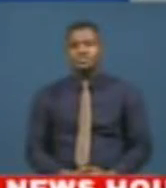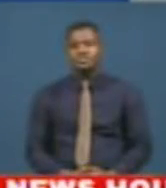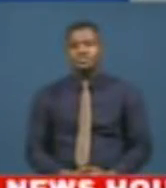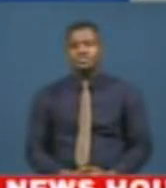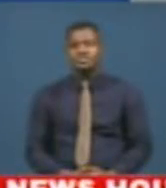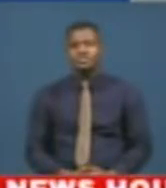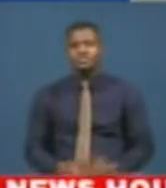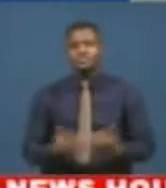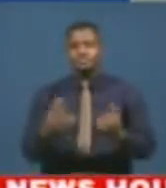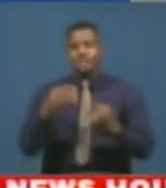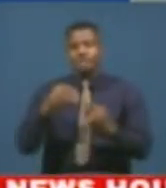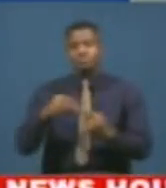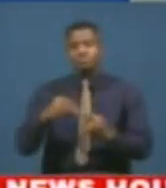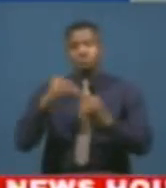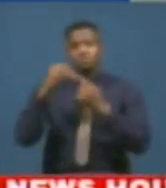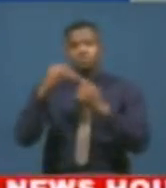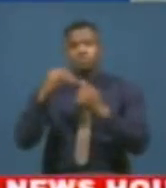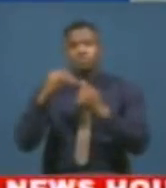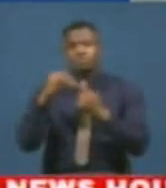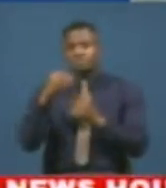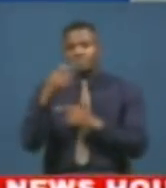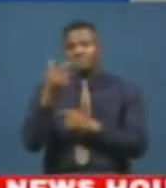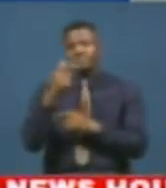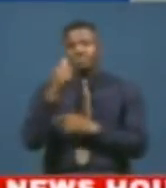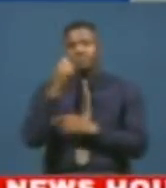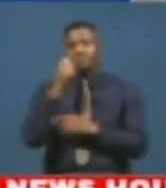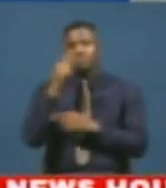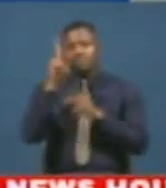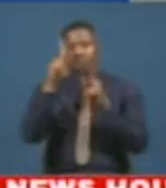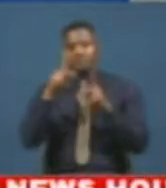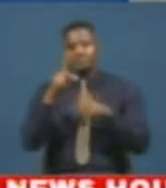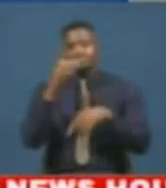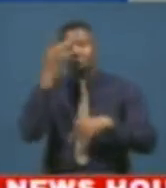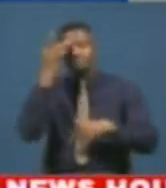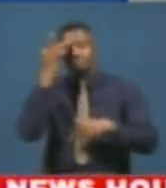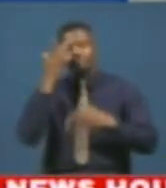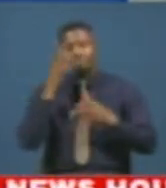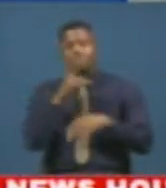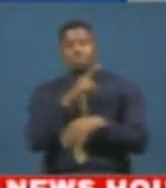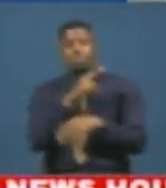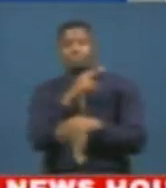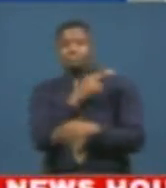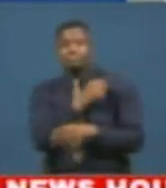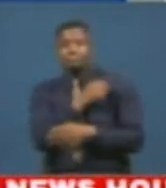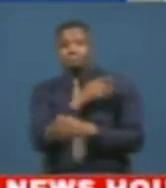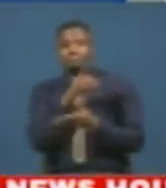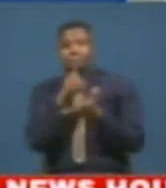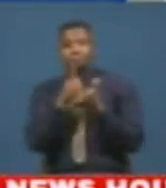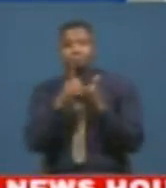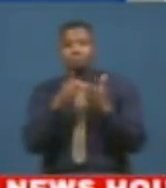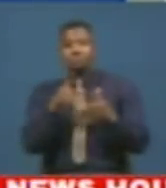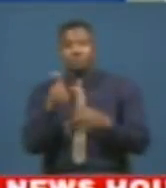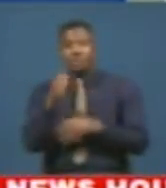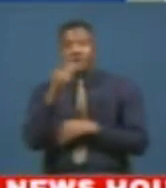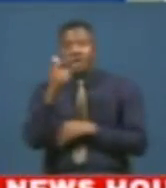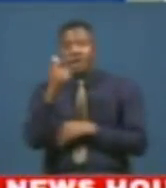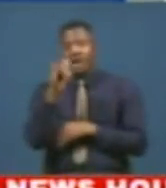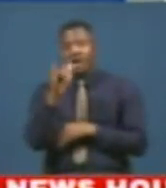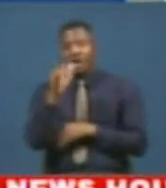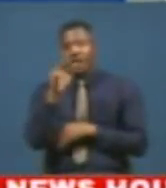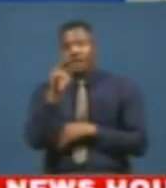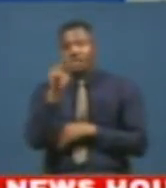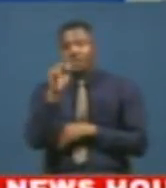A specialist obstetrician gynecologist at the Komfanochi Teaching Hospital and fellow gynecologist oncology, Dr.